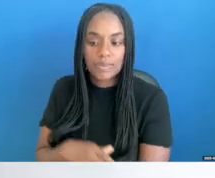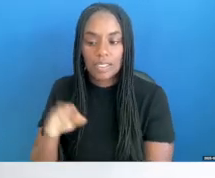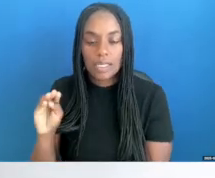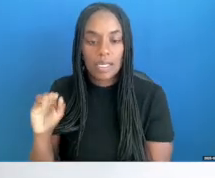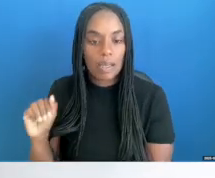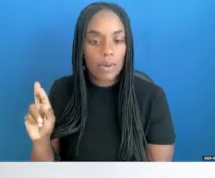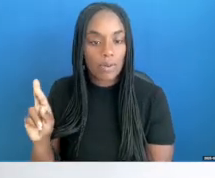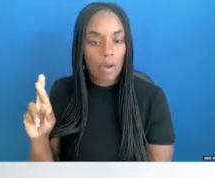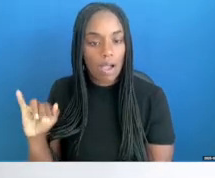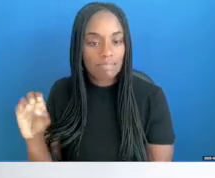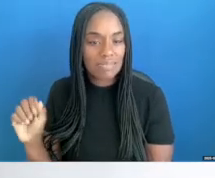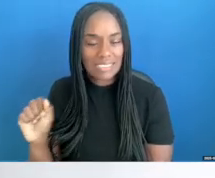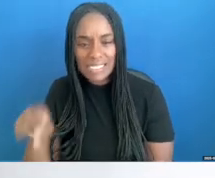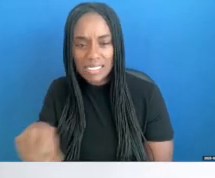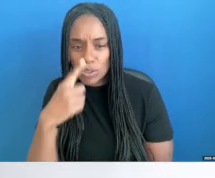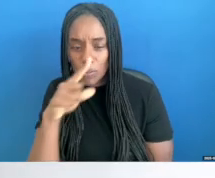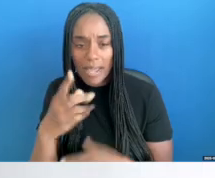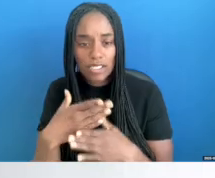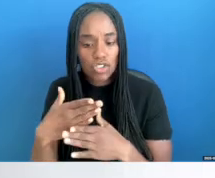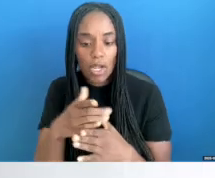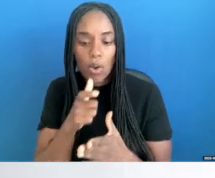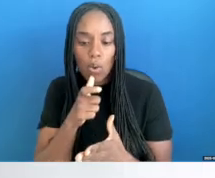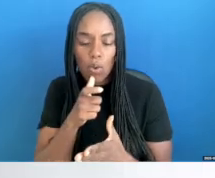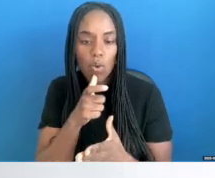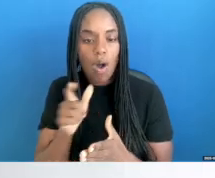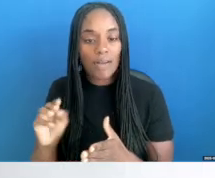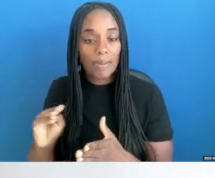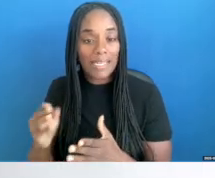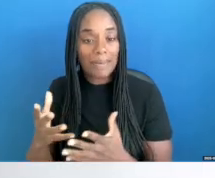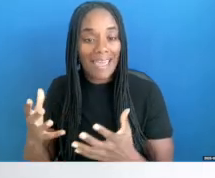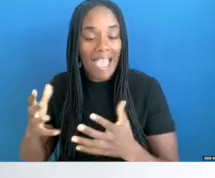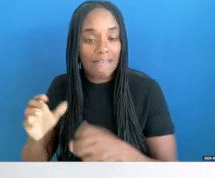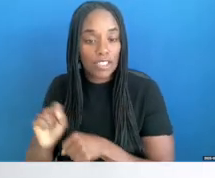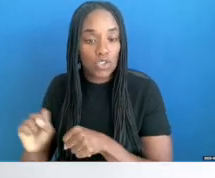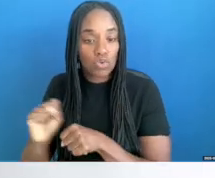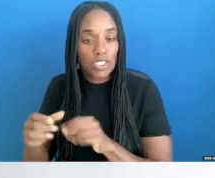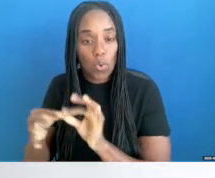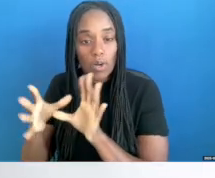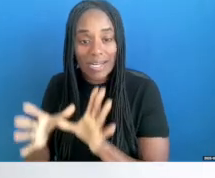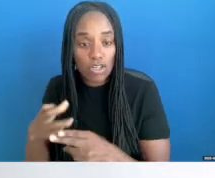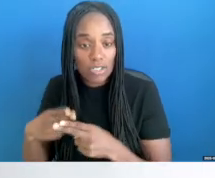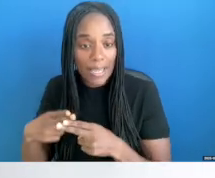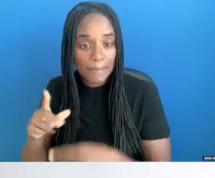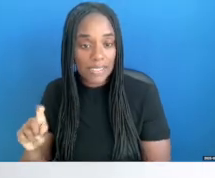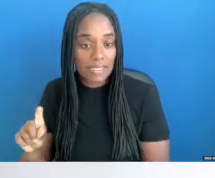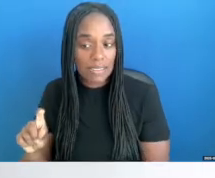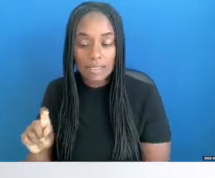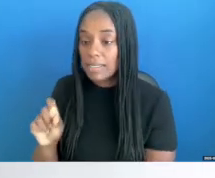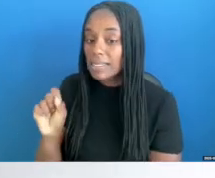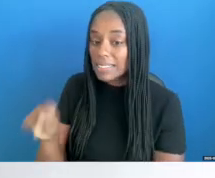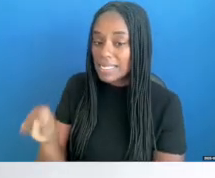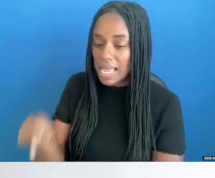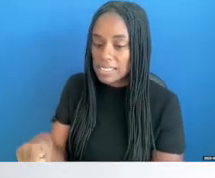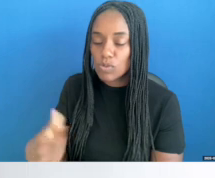Yes, are you able to share who the medium and heavy duty coordinators are? Oh, yes. So we